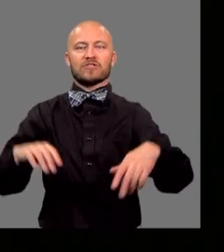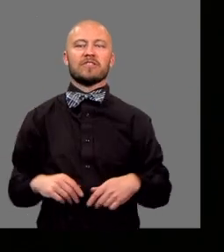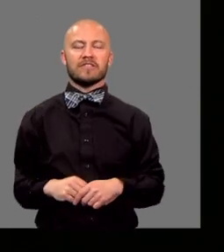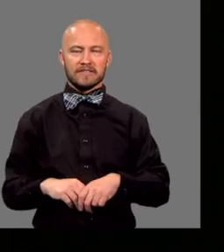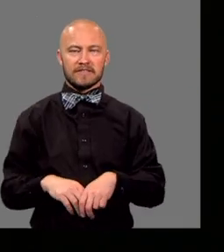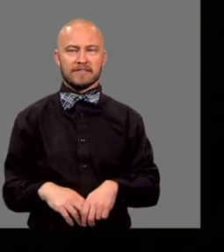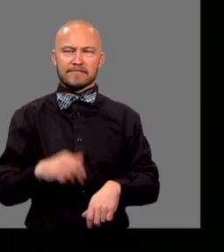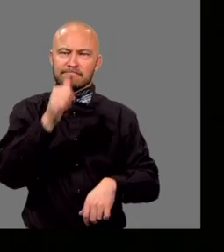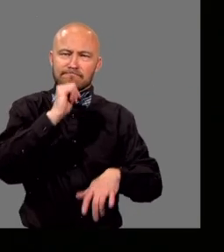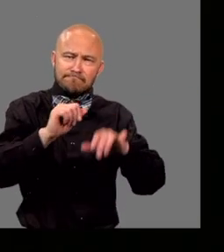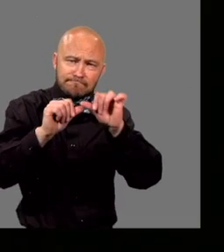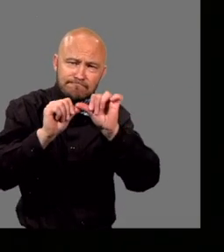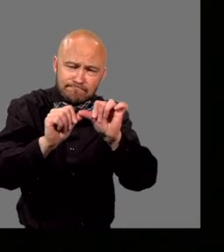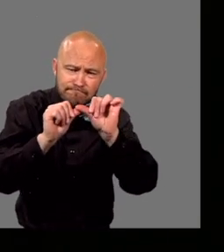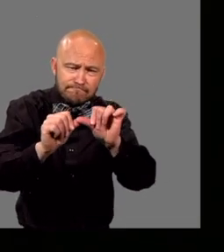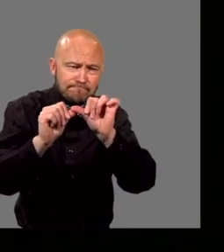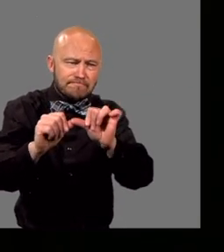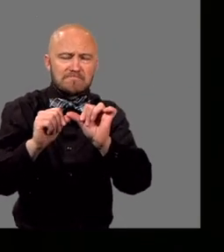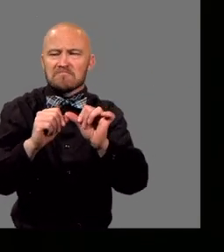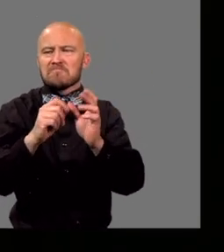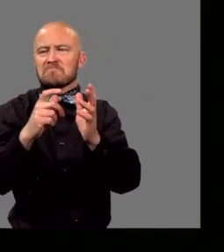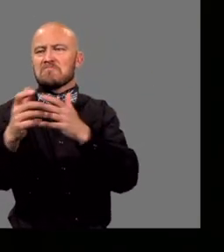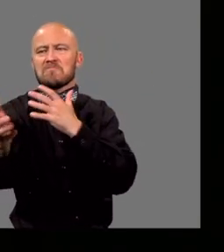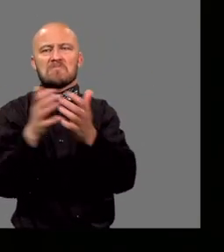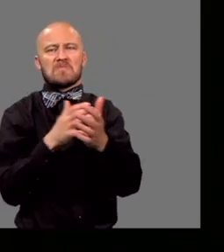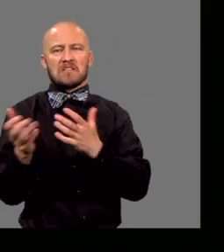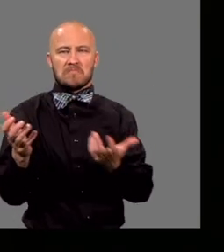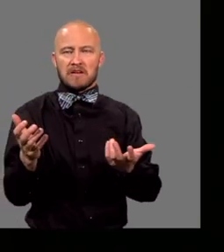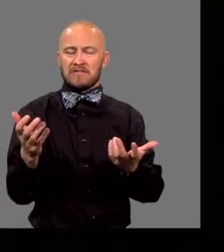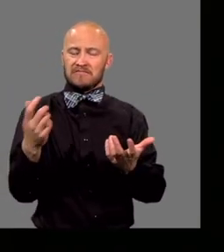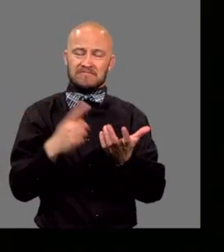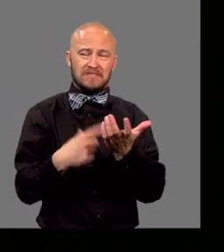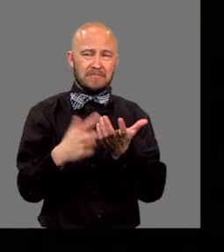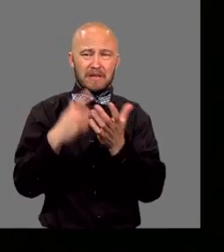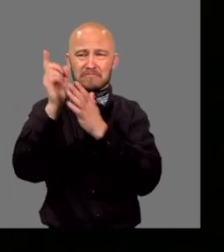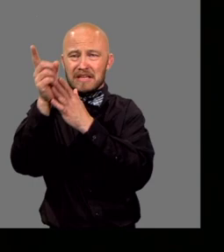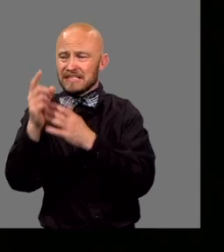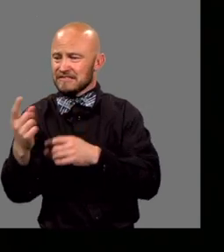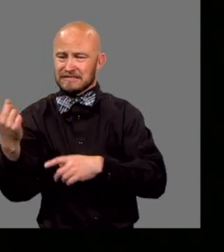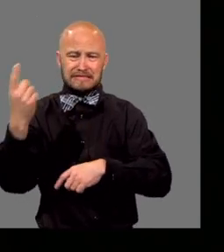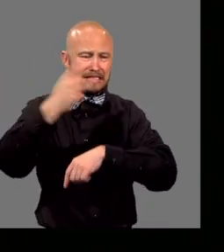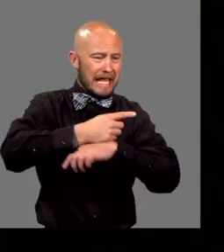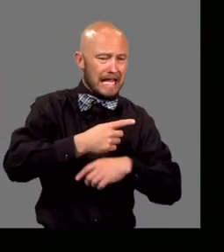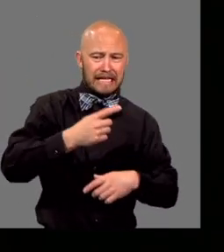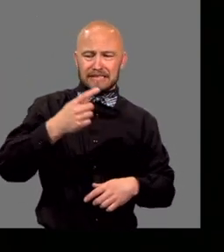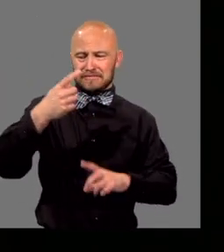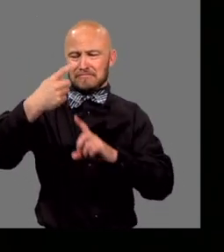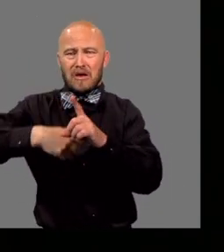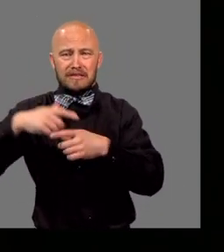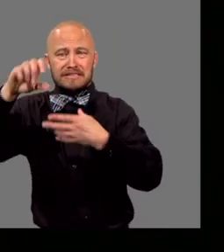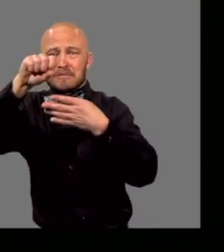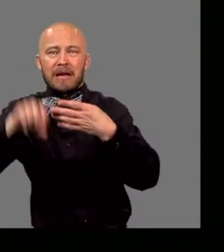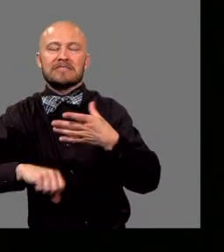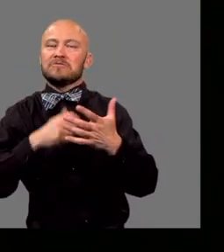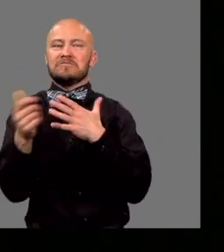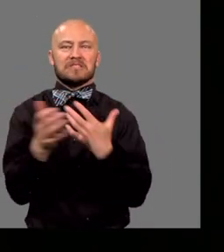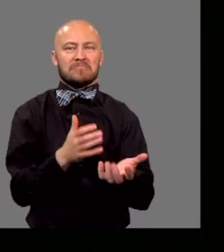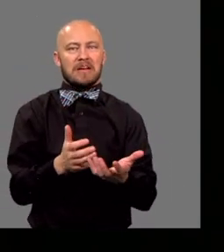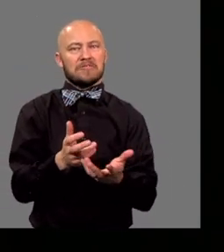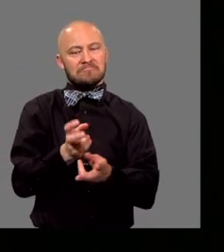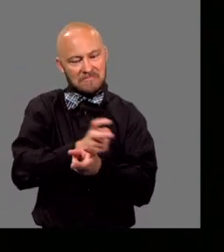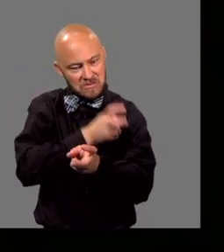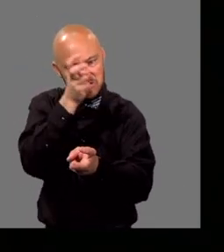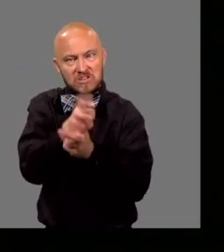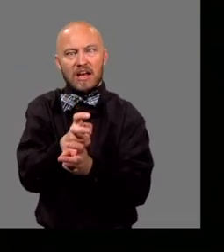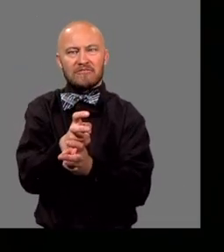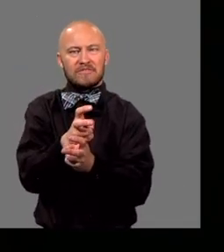finished it. You stuck to your resolve, even in those moments or days or entire semesters when it was